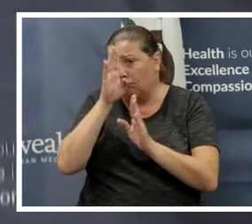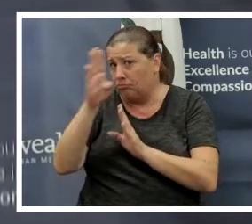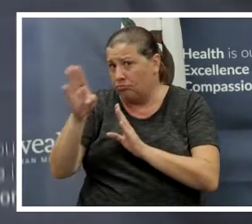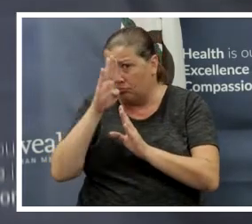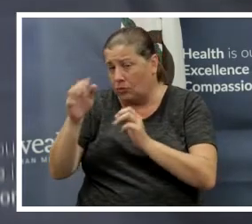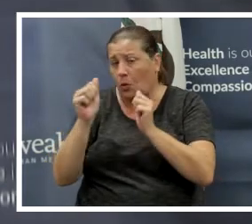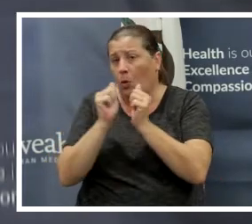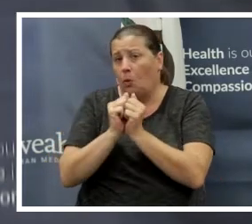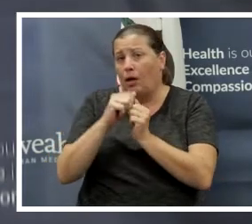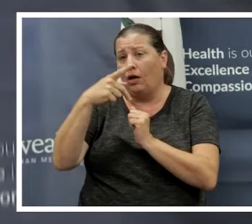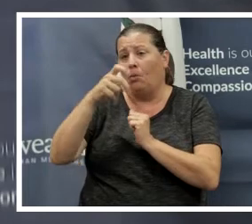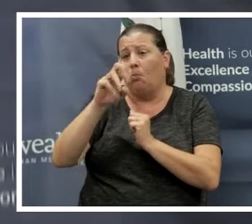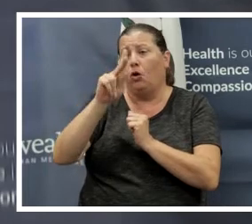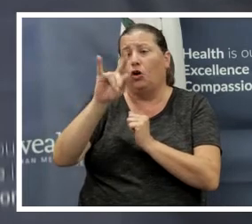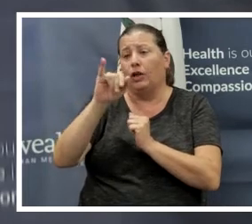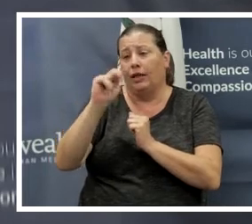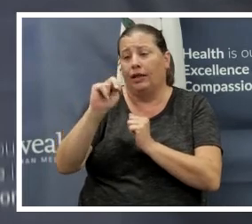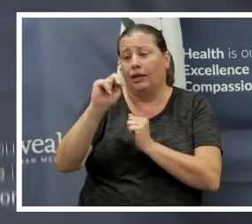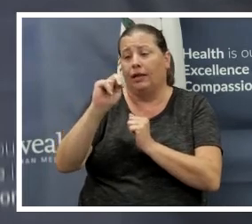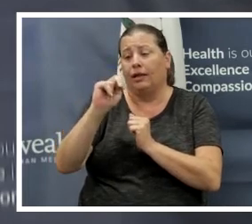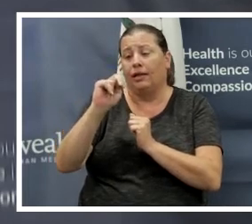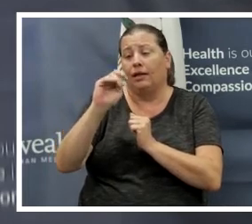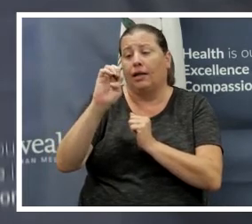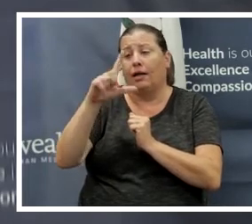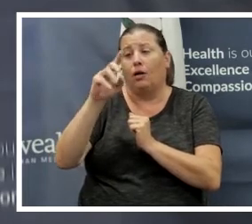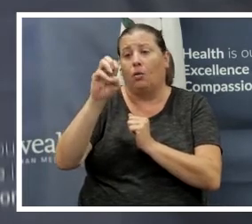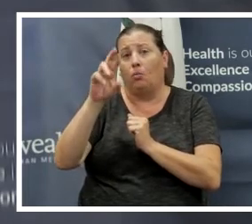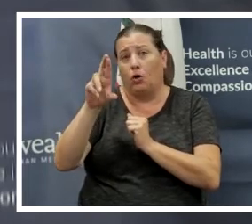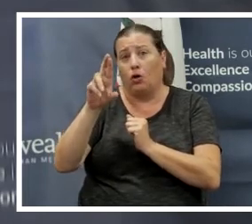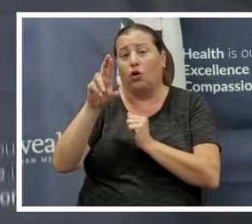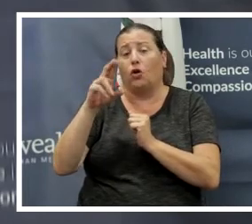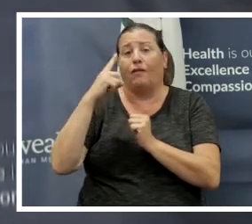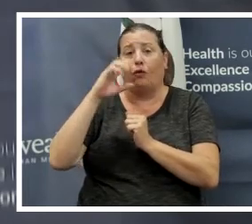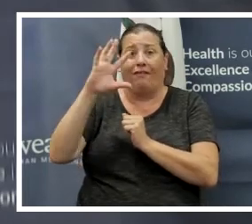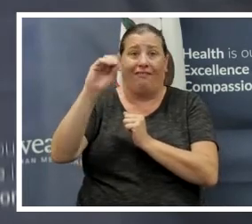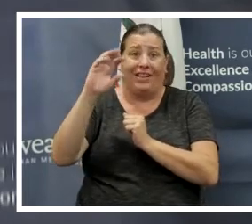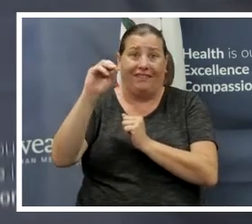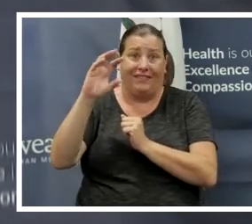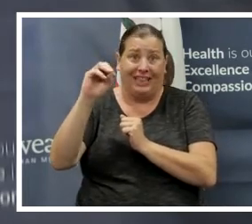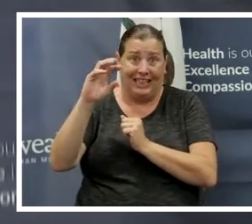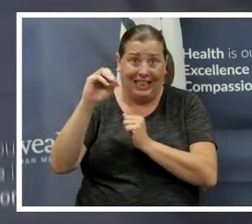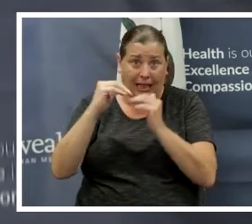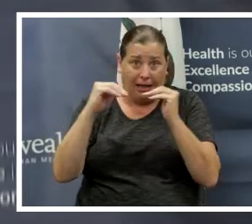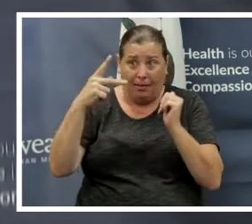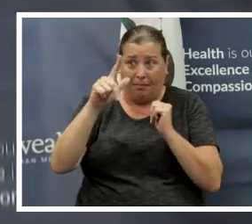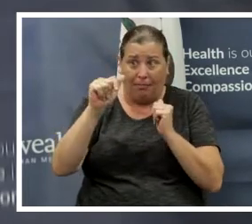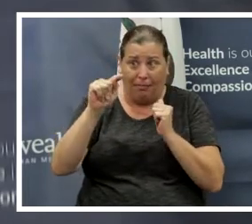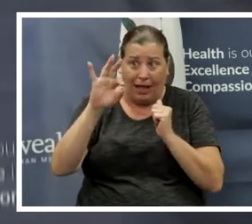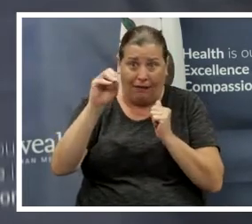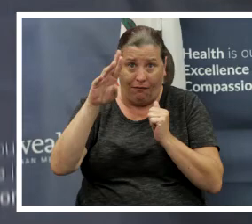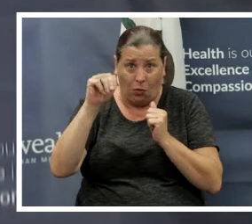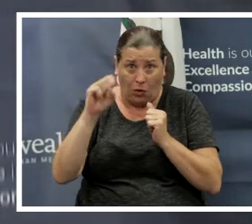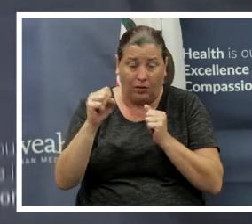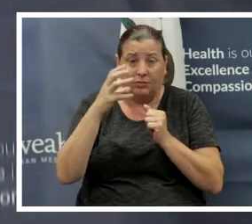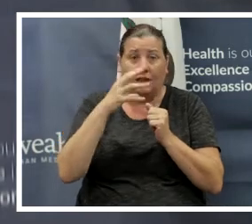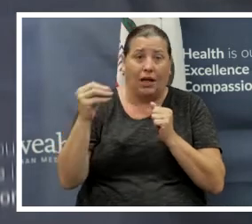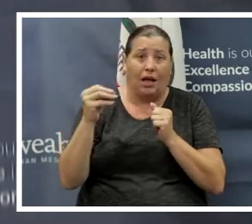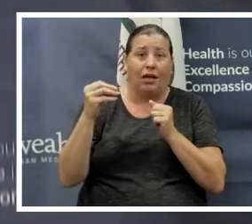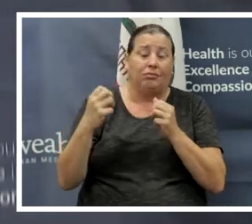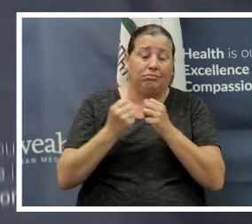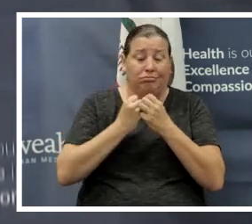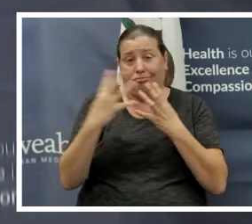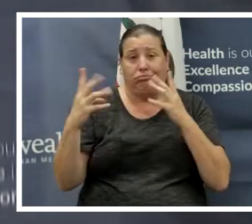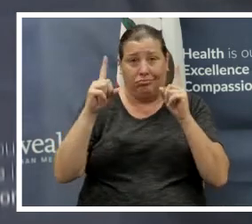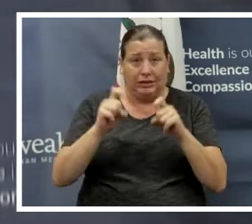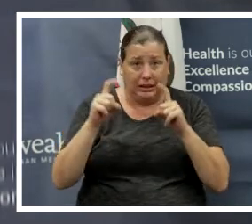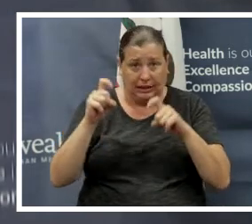PCR molecular platforms and an unlimited number of tests. They deployed 25 of those platforms to the local health